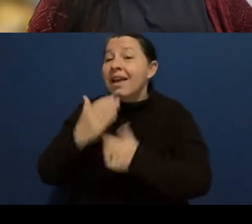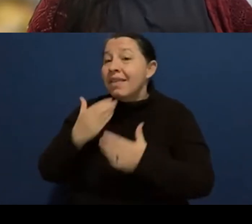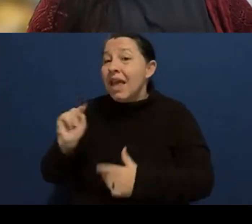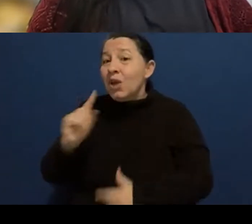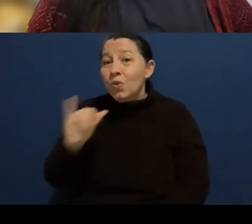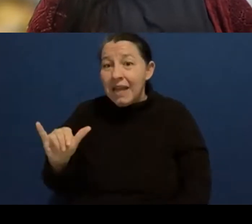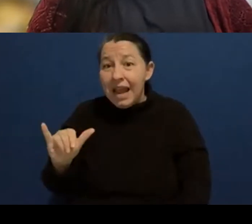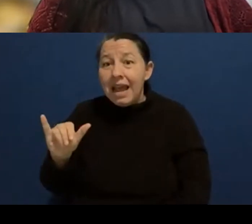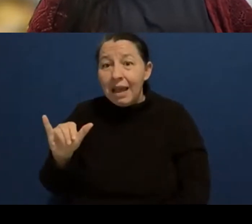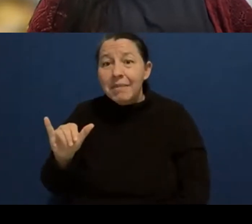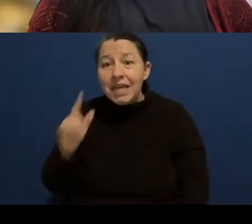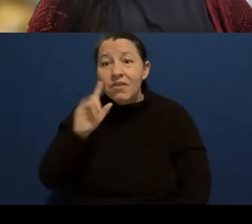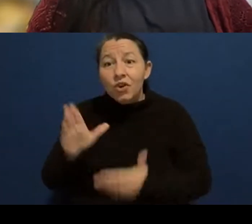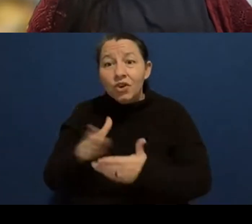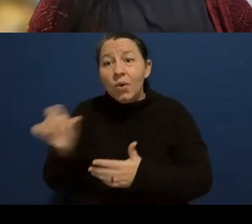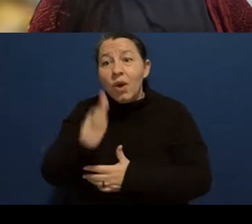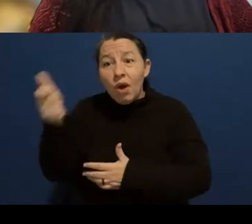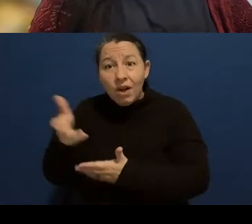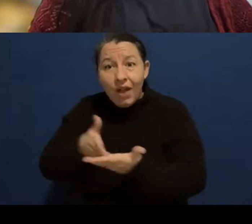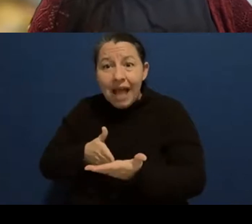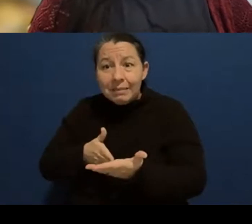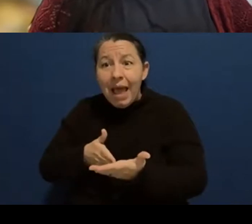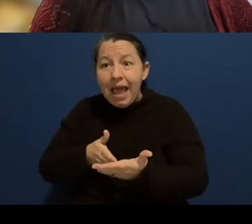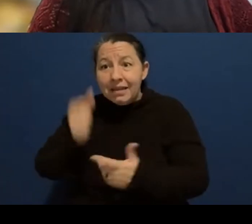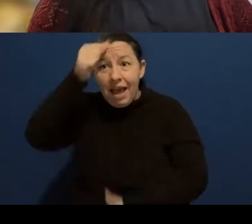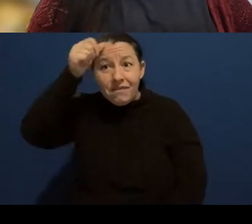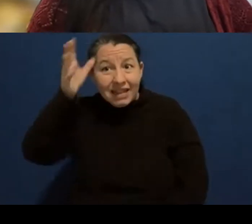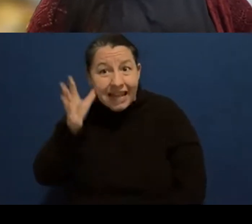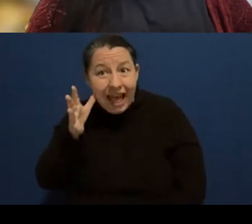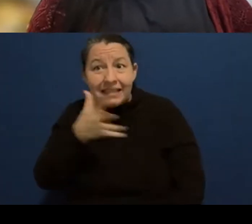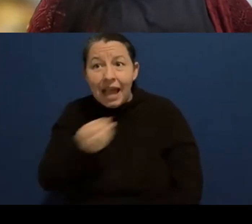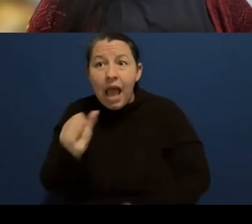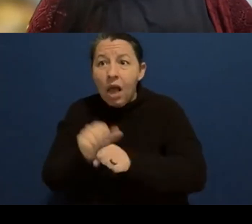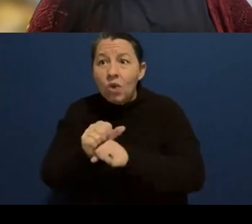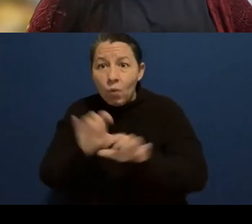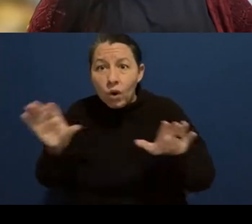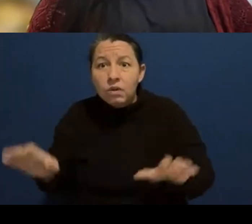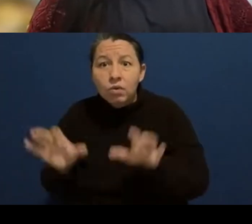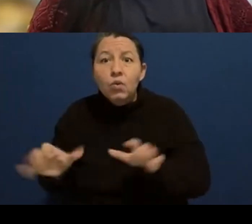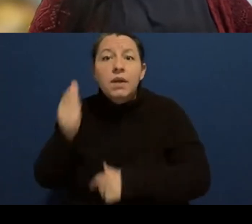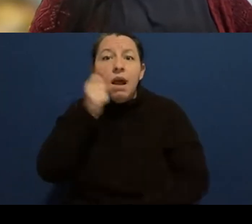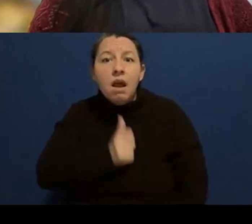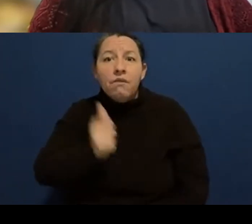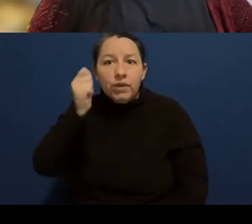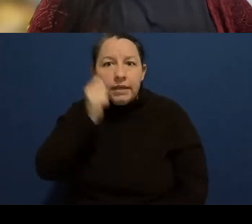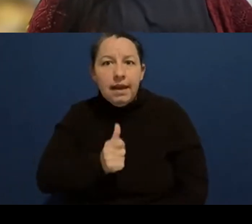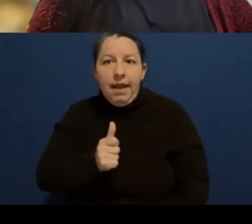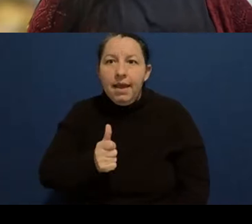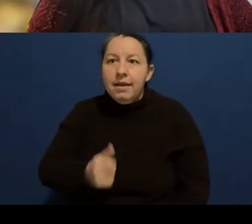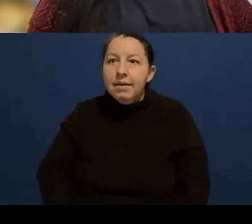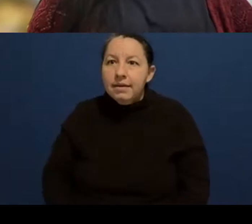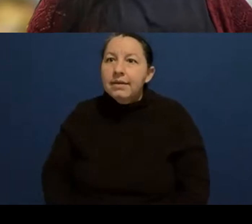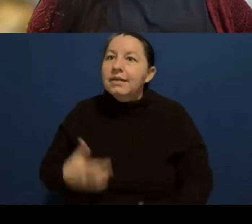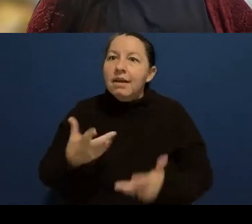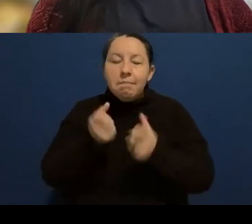sharing another aspect of Alaska and the work that is being done every single day. I've spent a